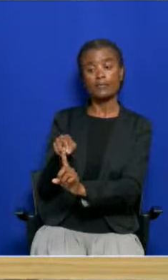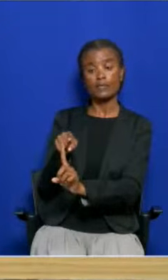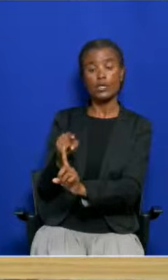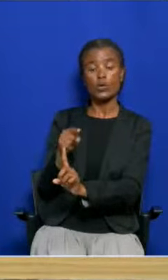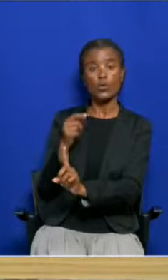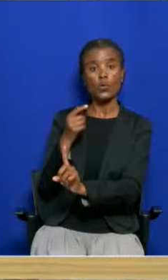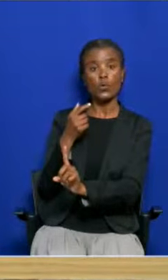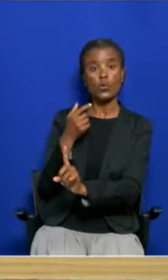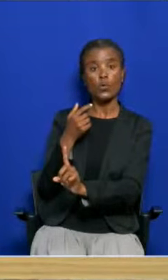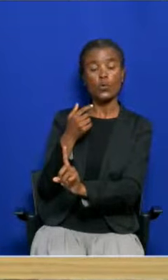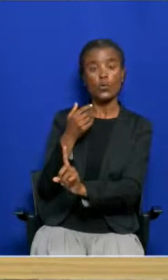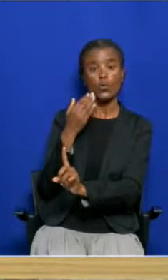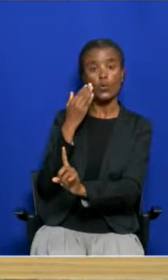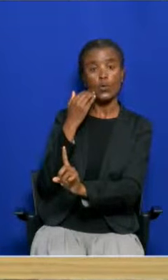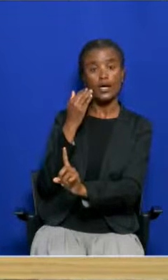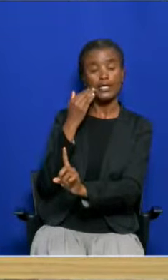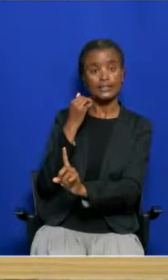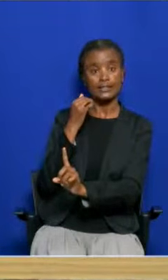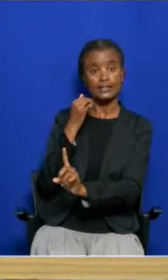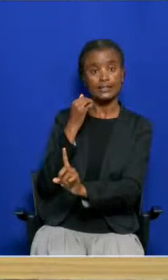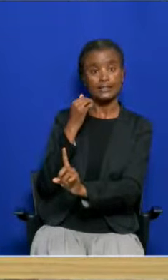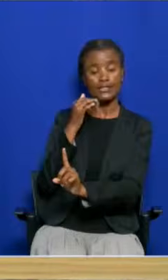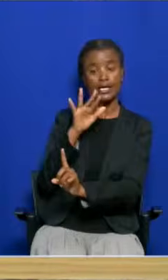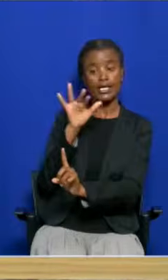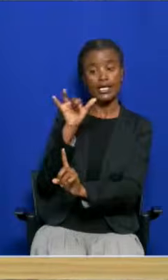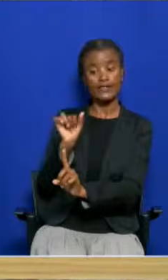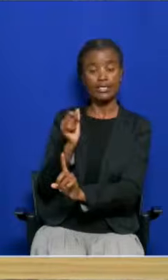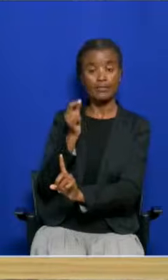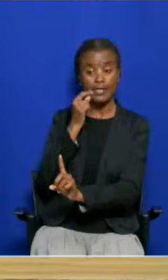was murdered, and it is alleged